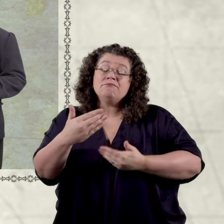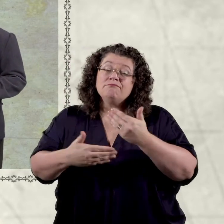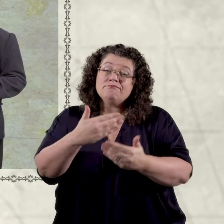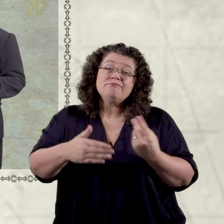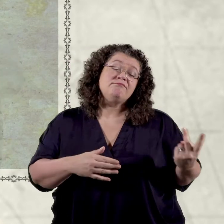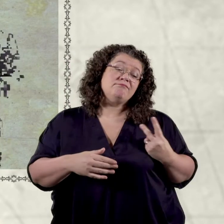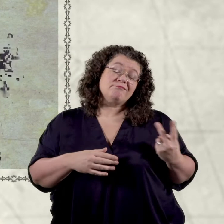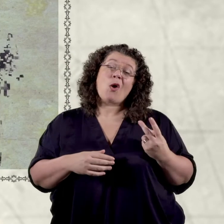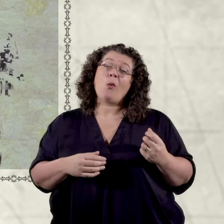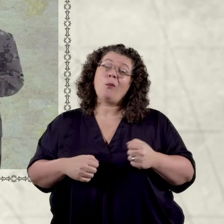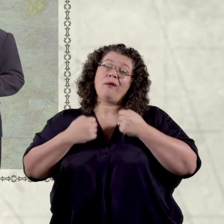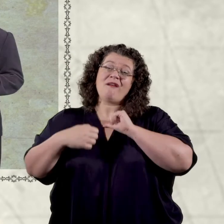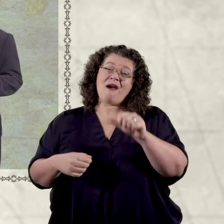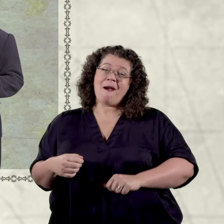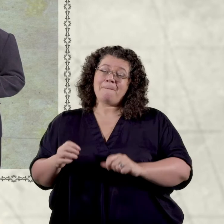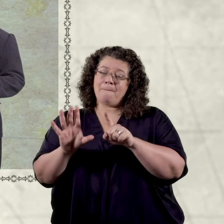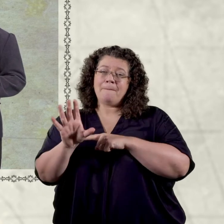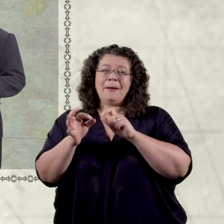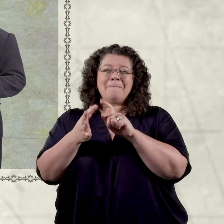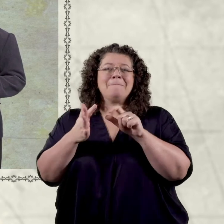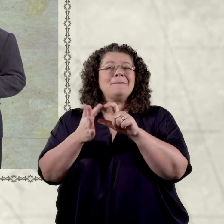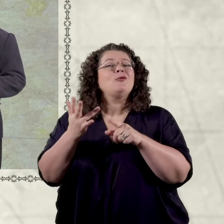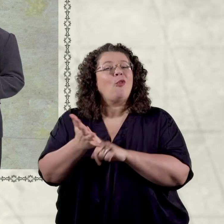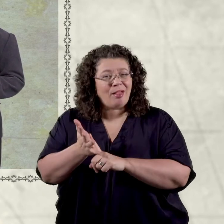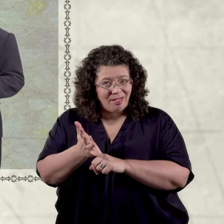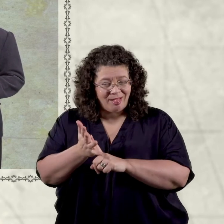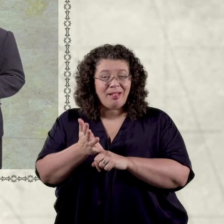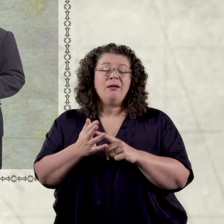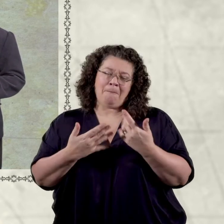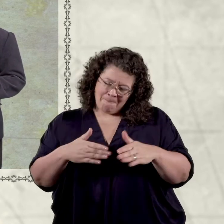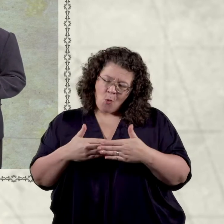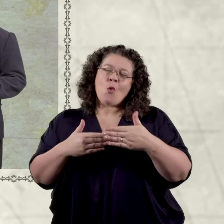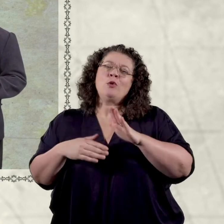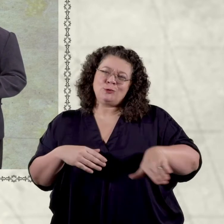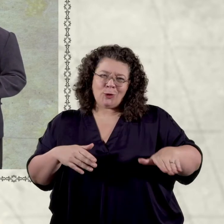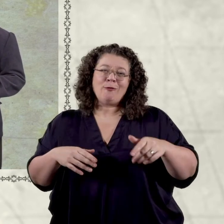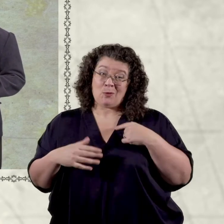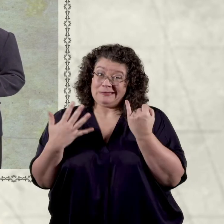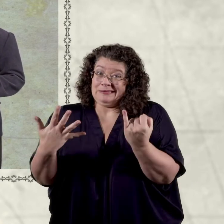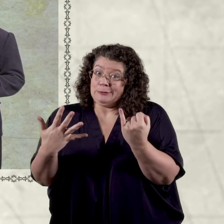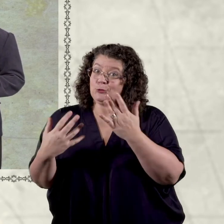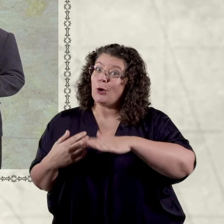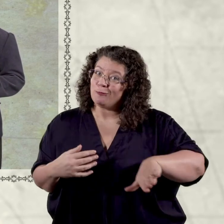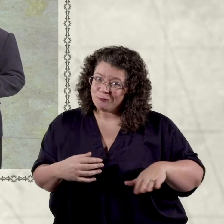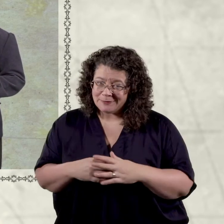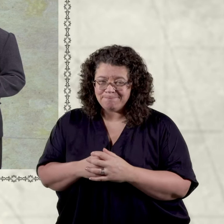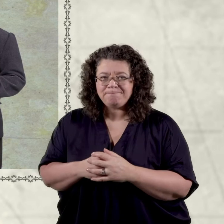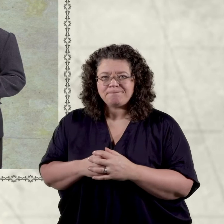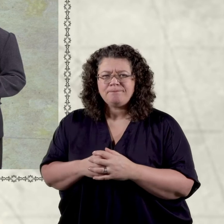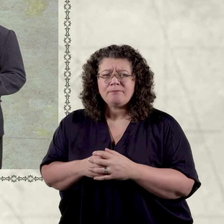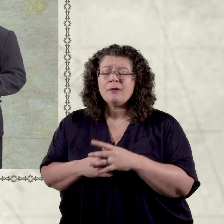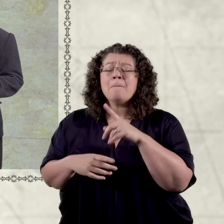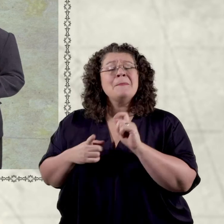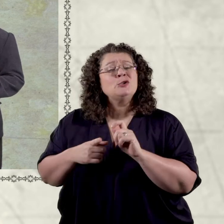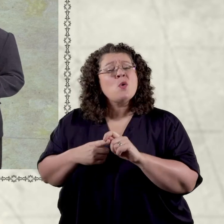farm called a Bedol. And after that, we had more children. We had 6 children, in fact. And Patagonia